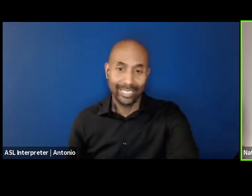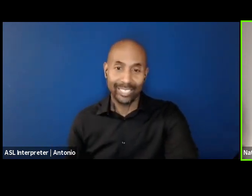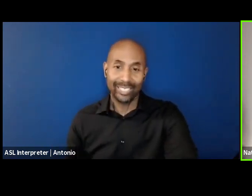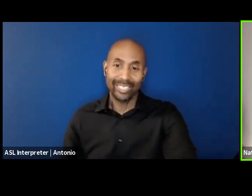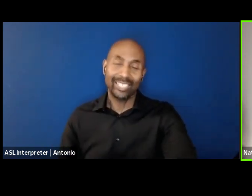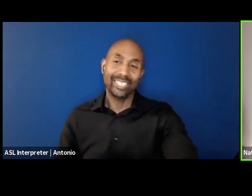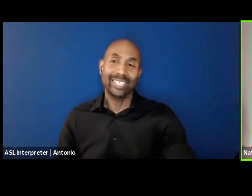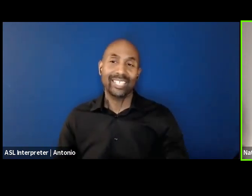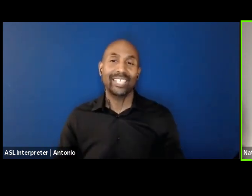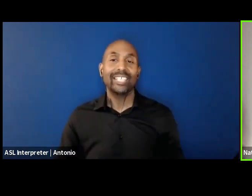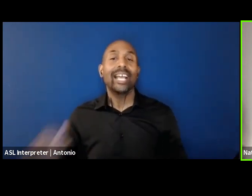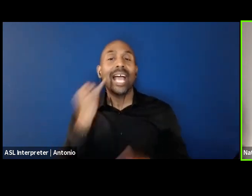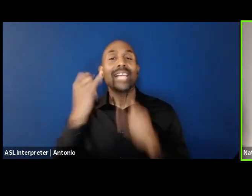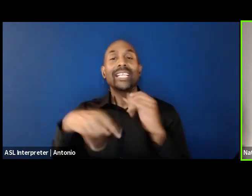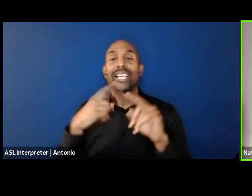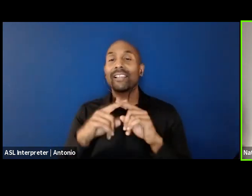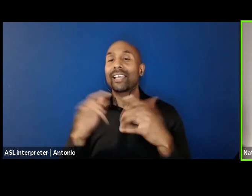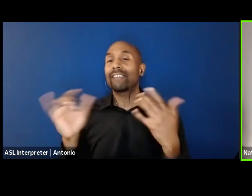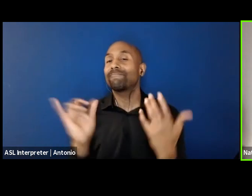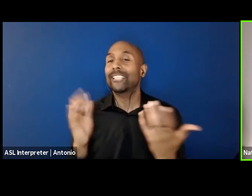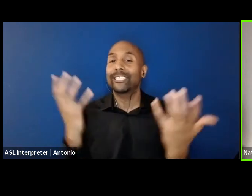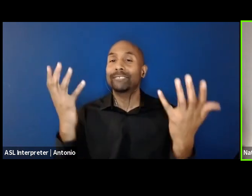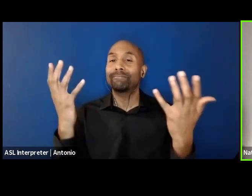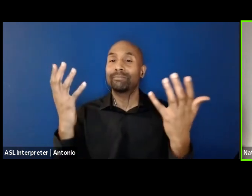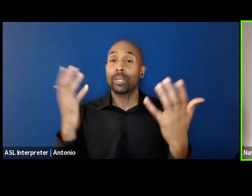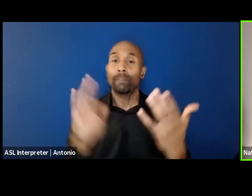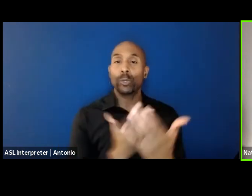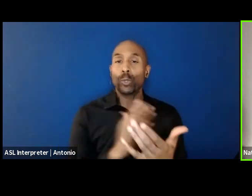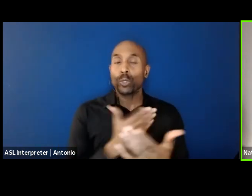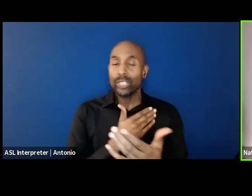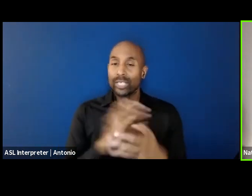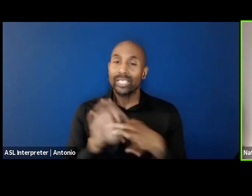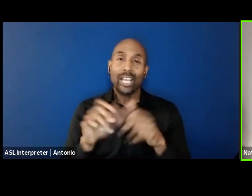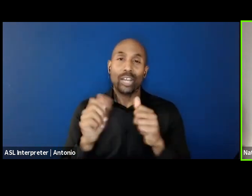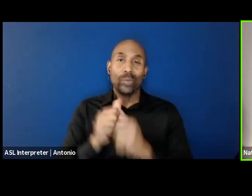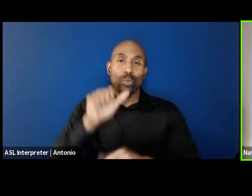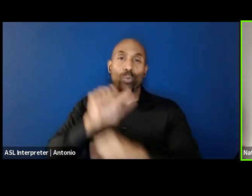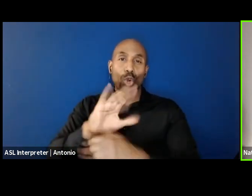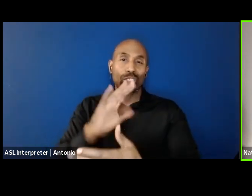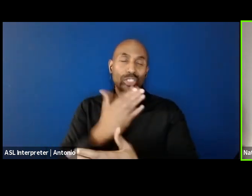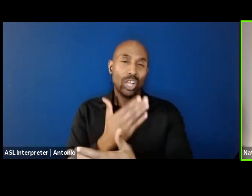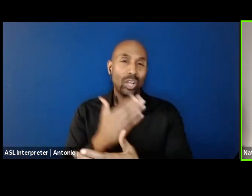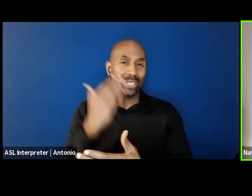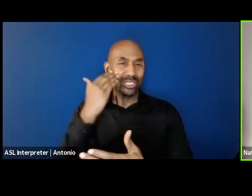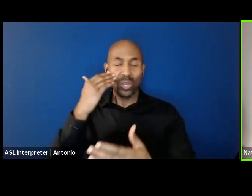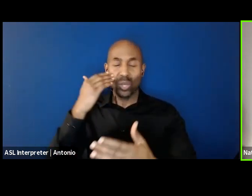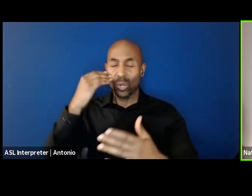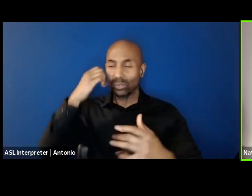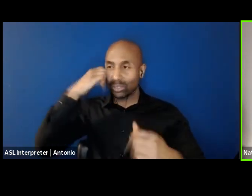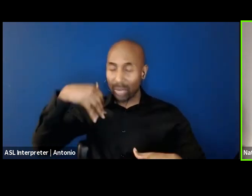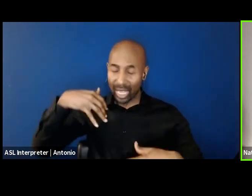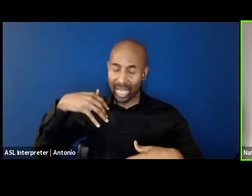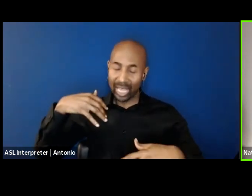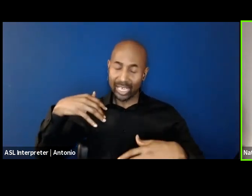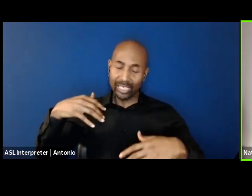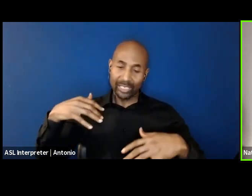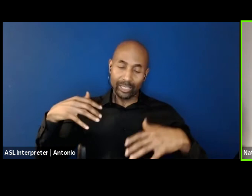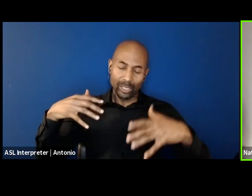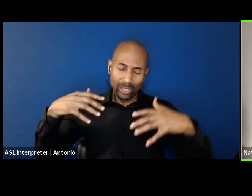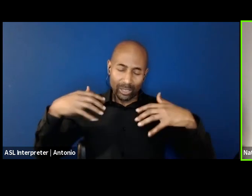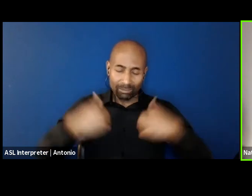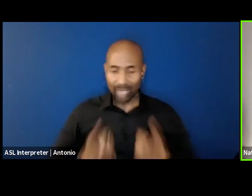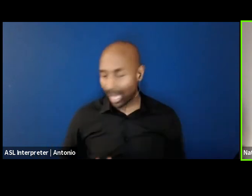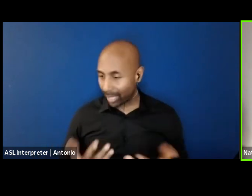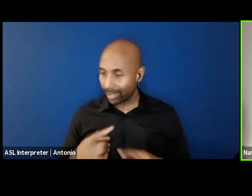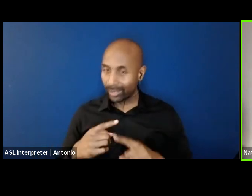bodily expenditures waft. Honky-tonk hermeneutics getting at something about garter belt musk, something